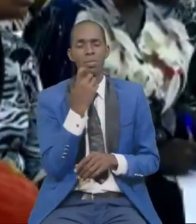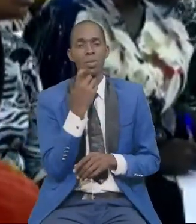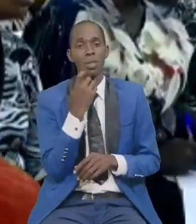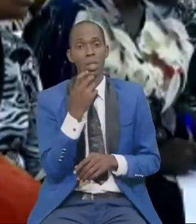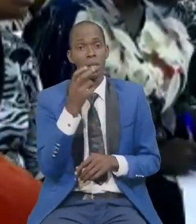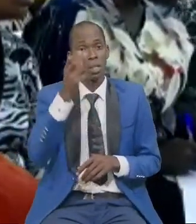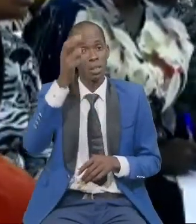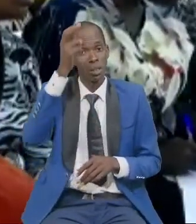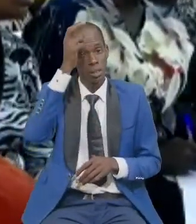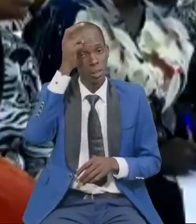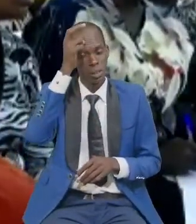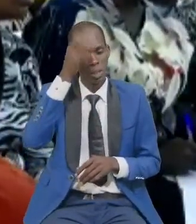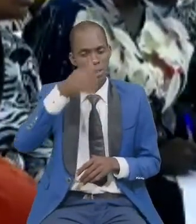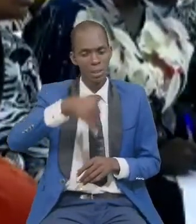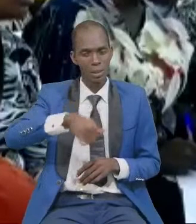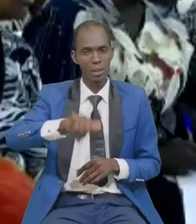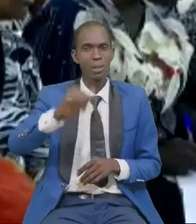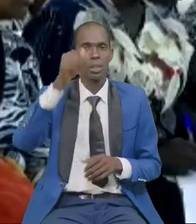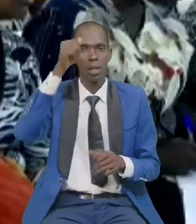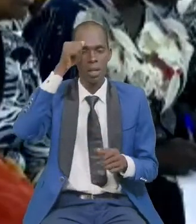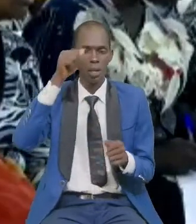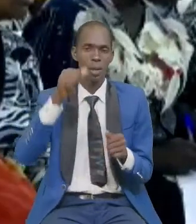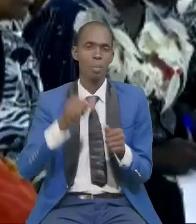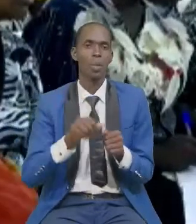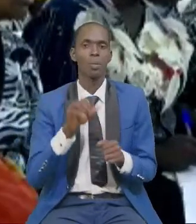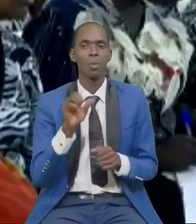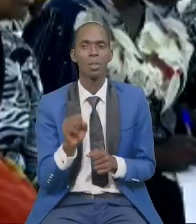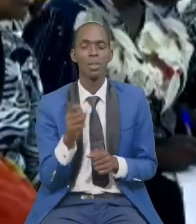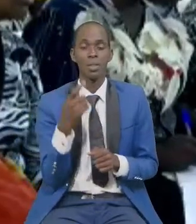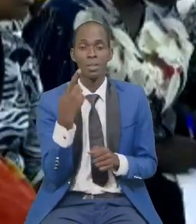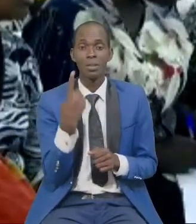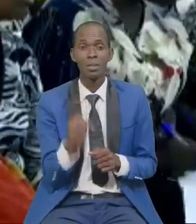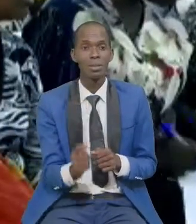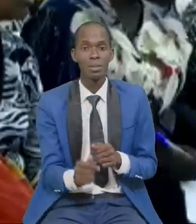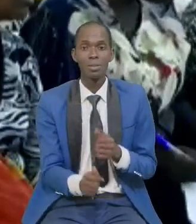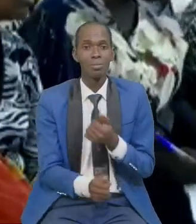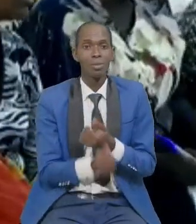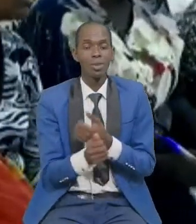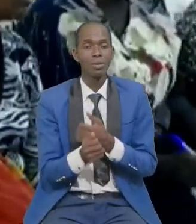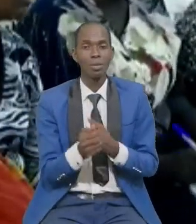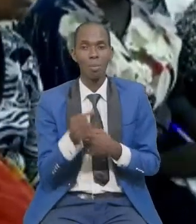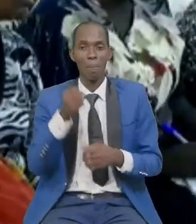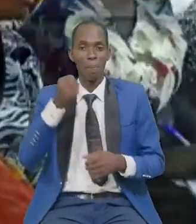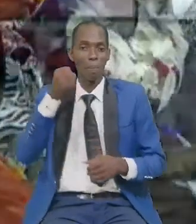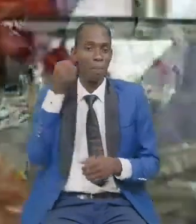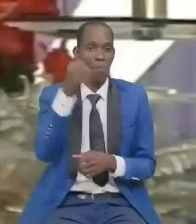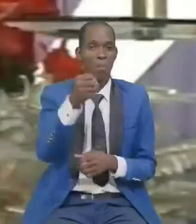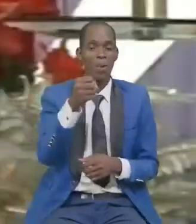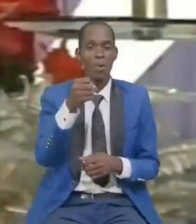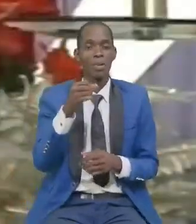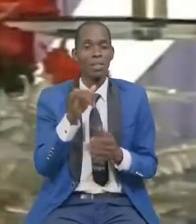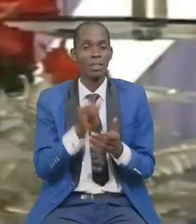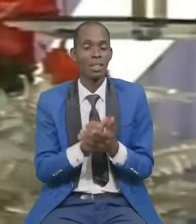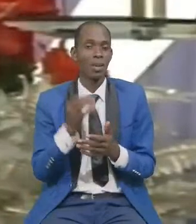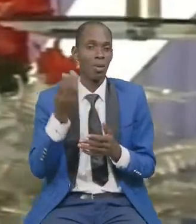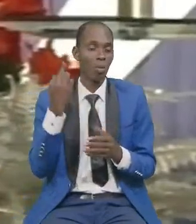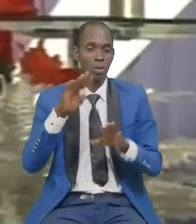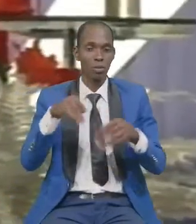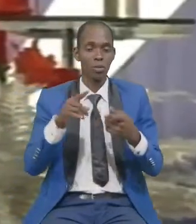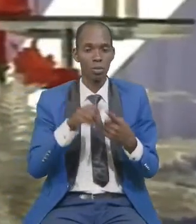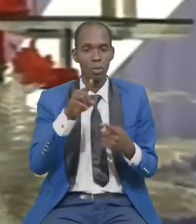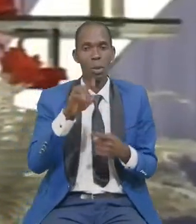Satan still remembers the deadly blow he was given on the cross of